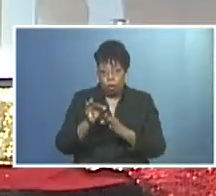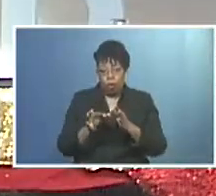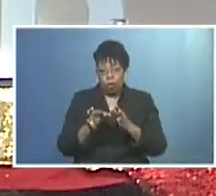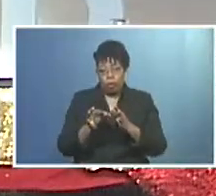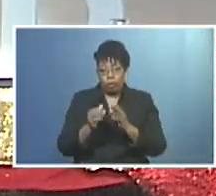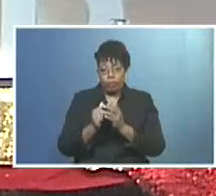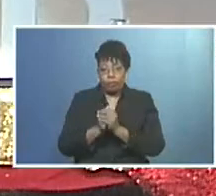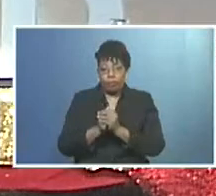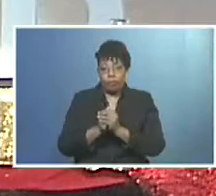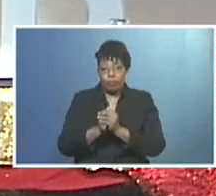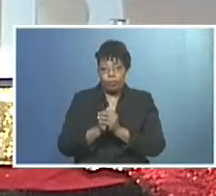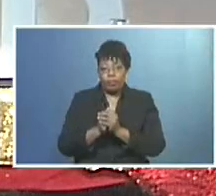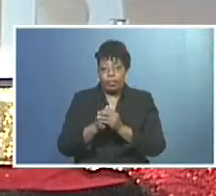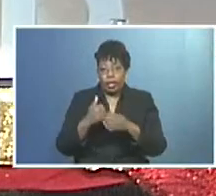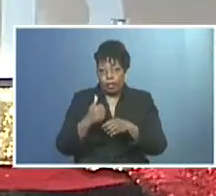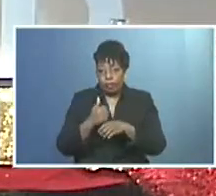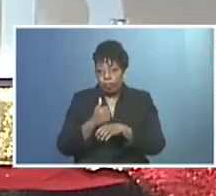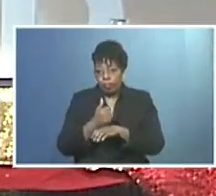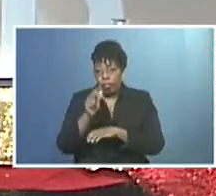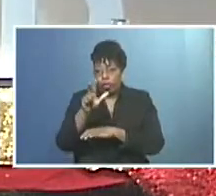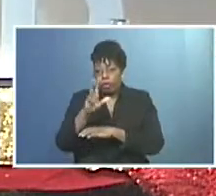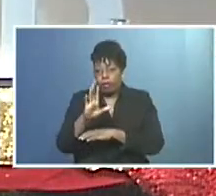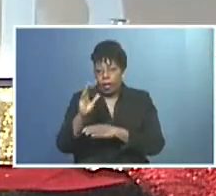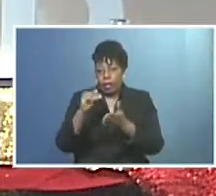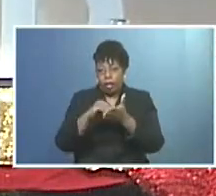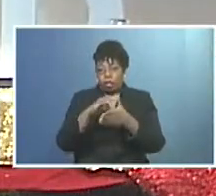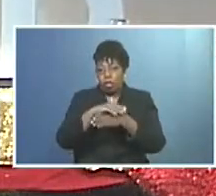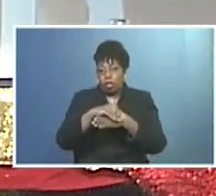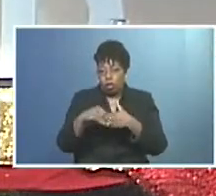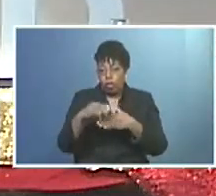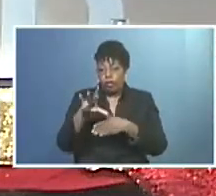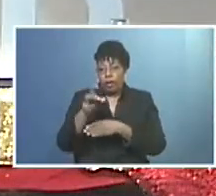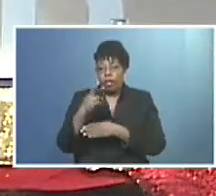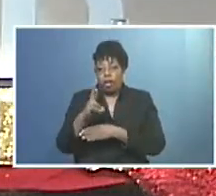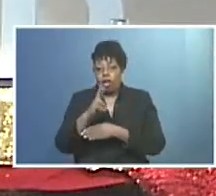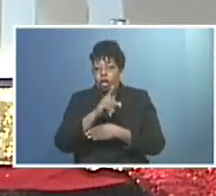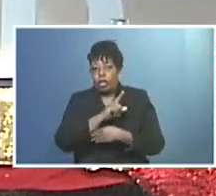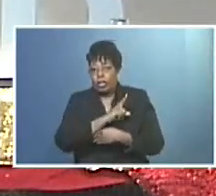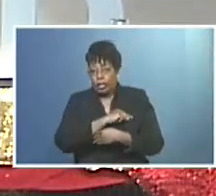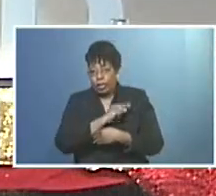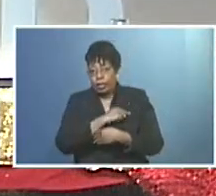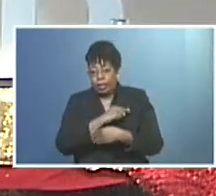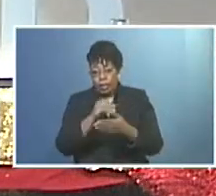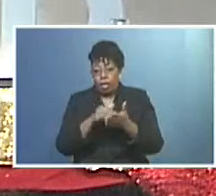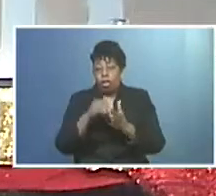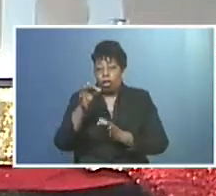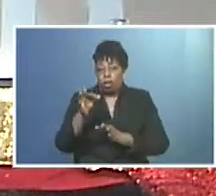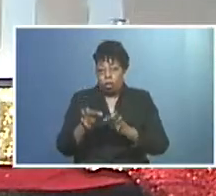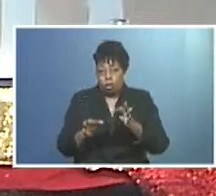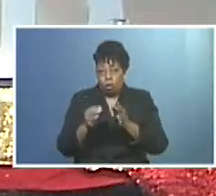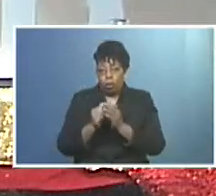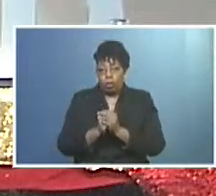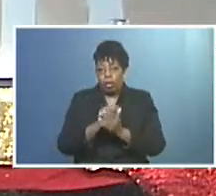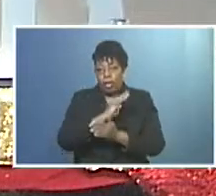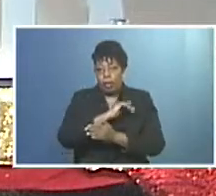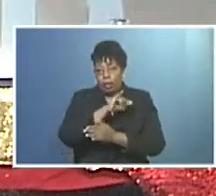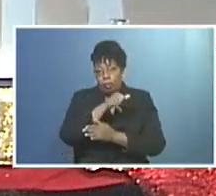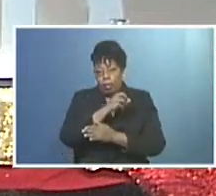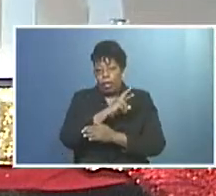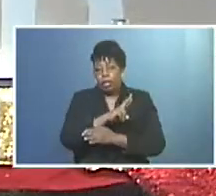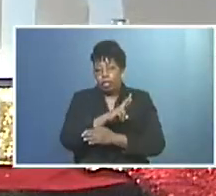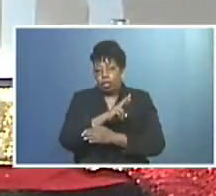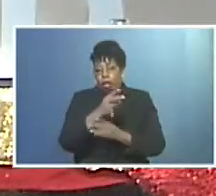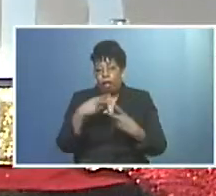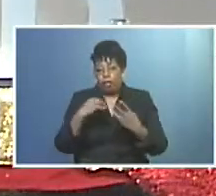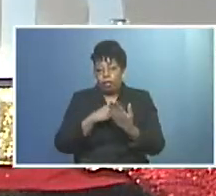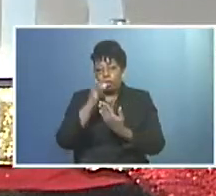Donna Dorset Major $35,000 after finding her guilty of contempt of court. Dorset Major has until January 31st